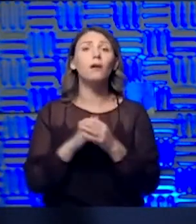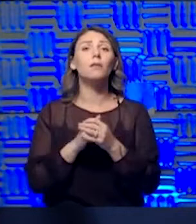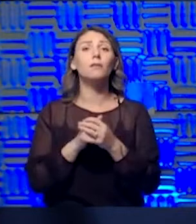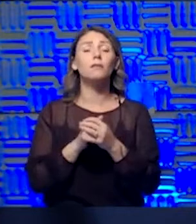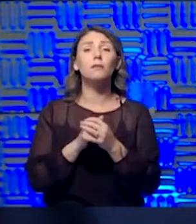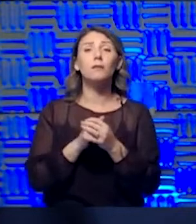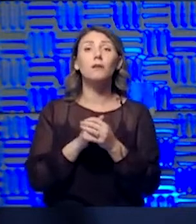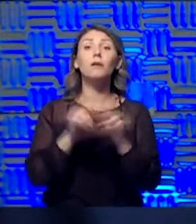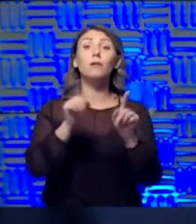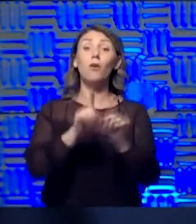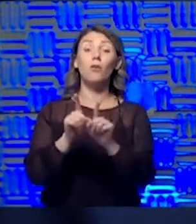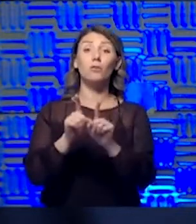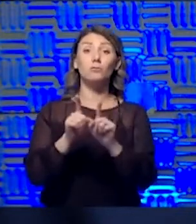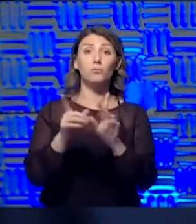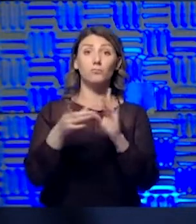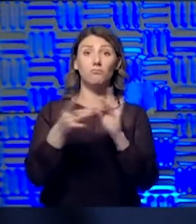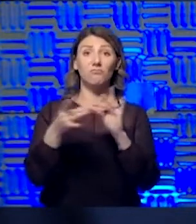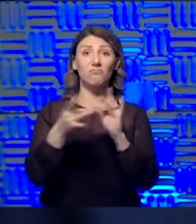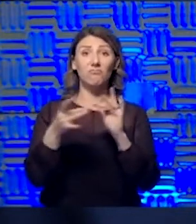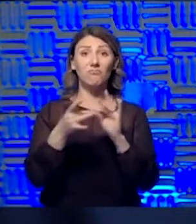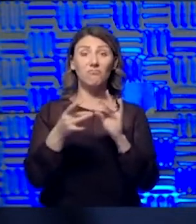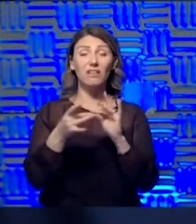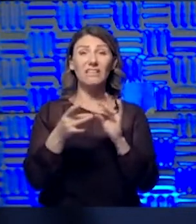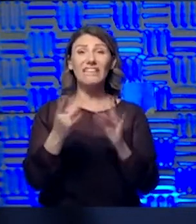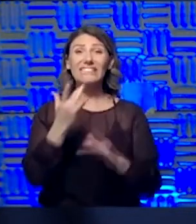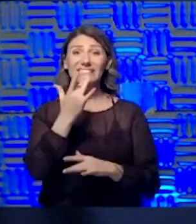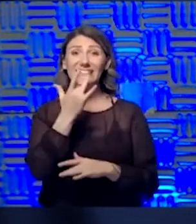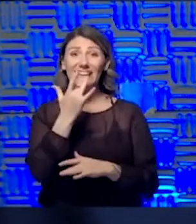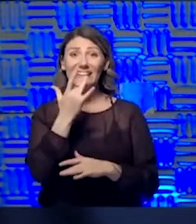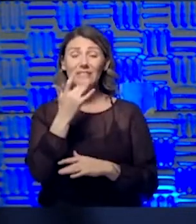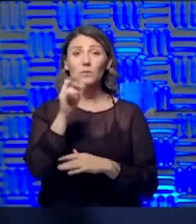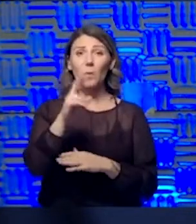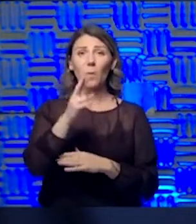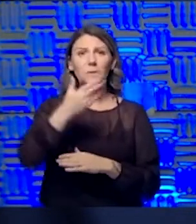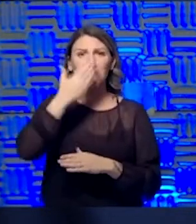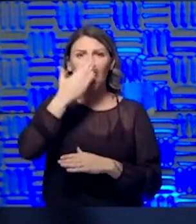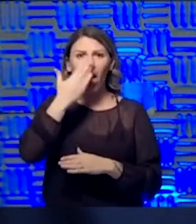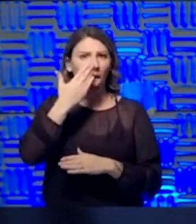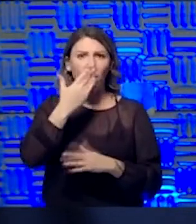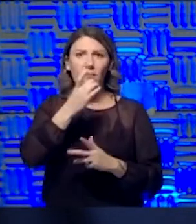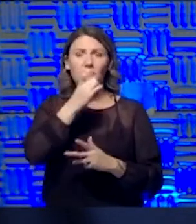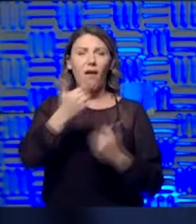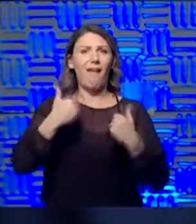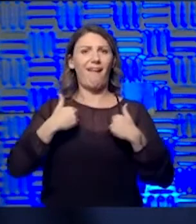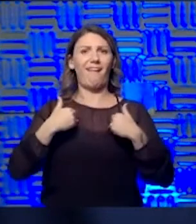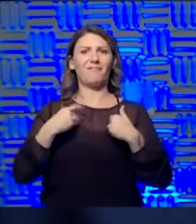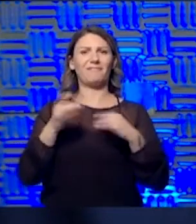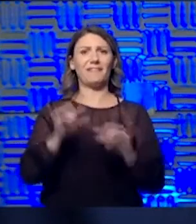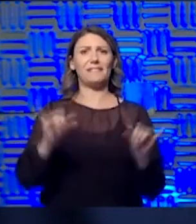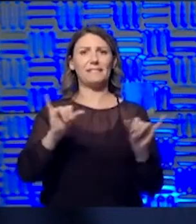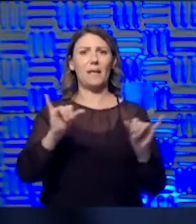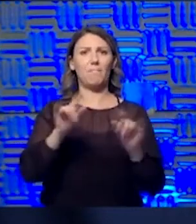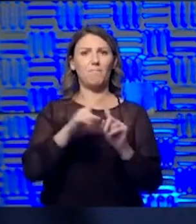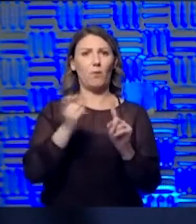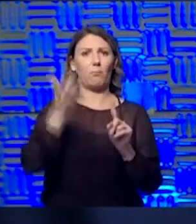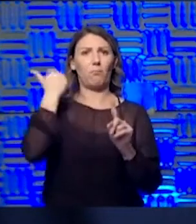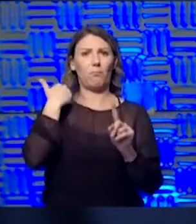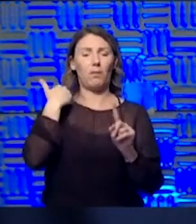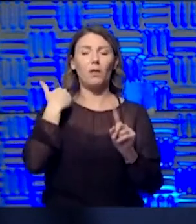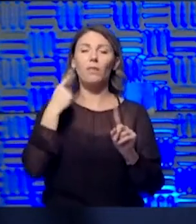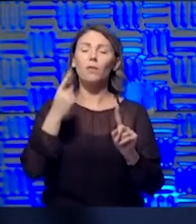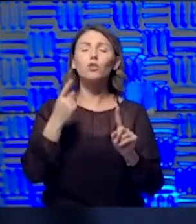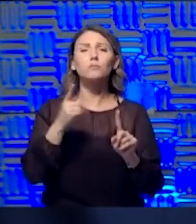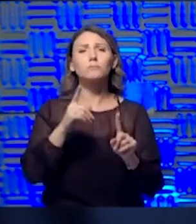we've talked and we know about the lack of taste or lack of smell. So these are very atypical presentations, and we've been going